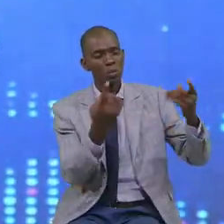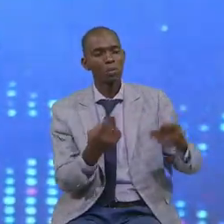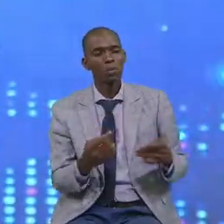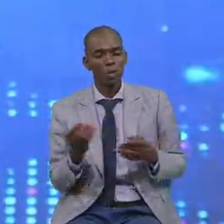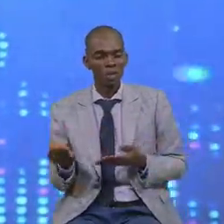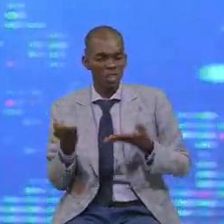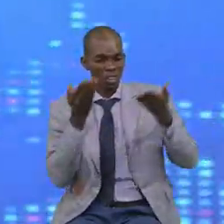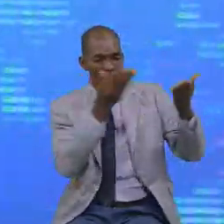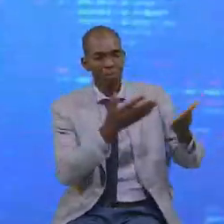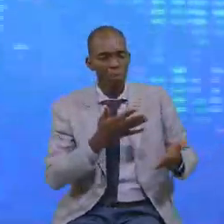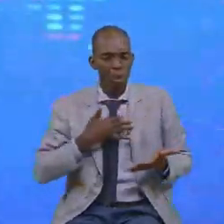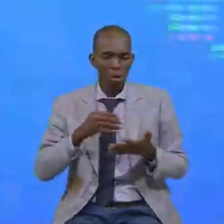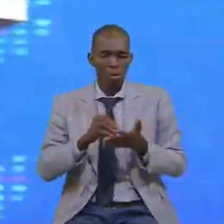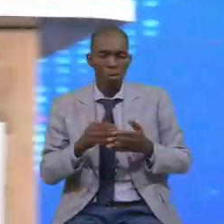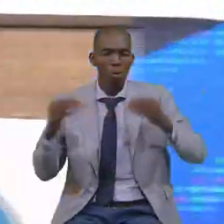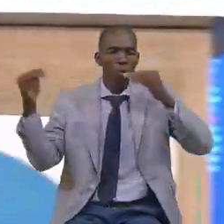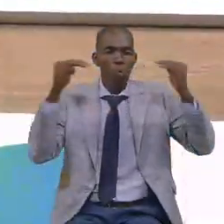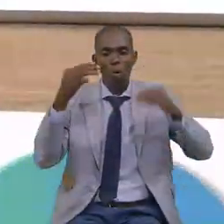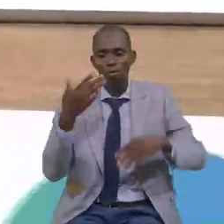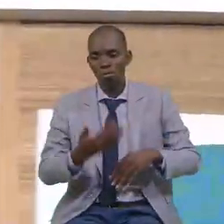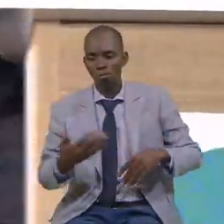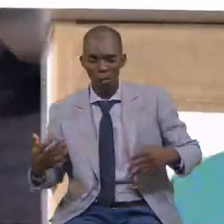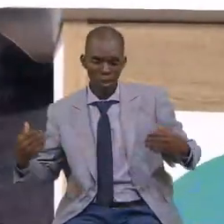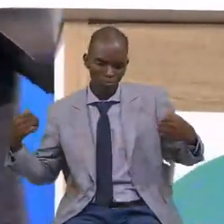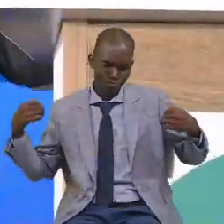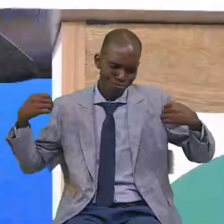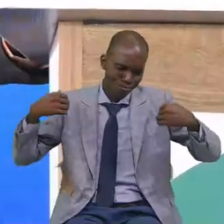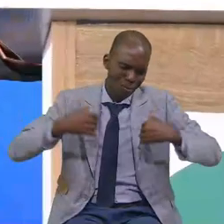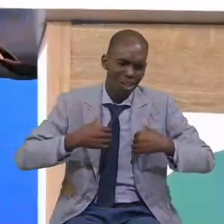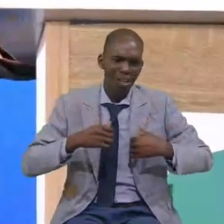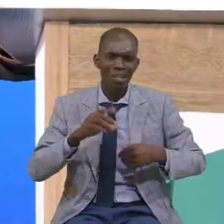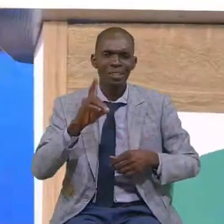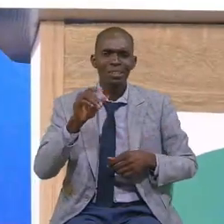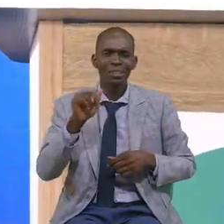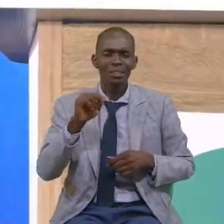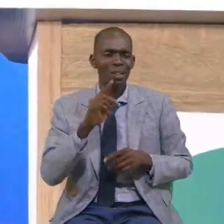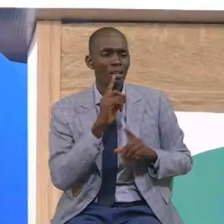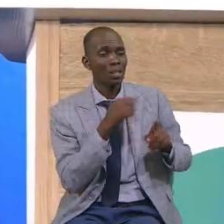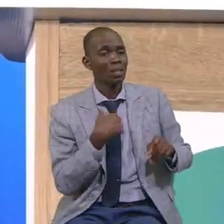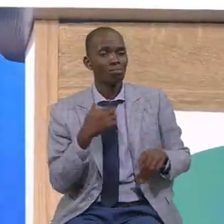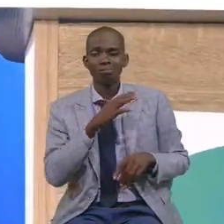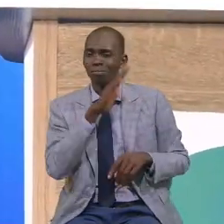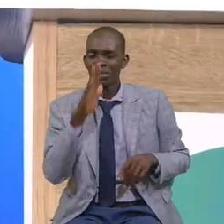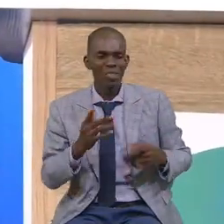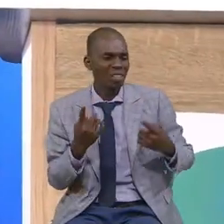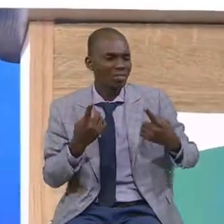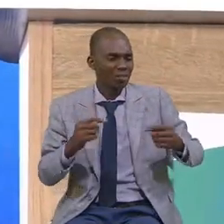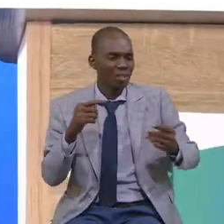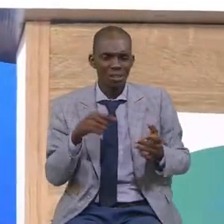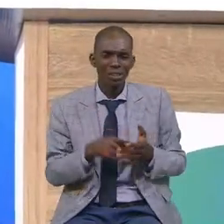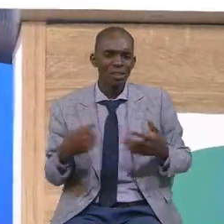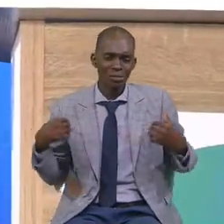it, and David said, "I've not tried this before. But the one what I've tried